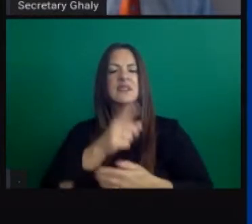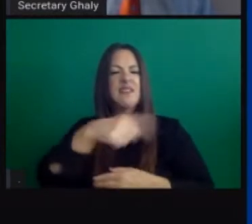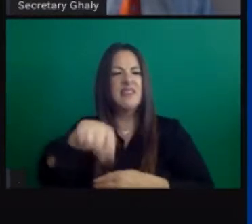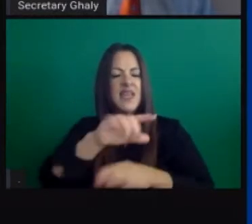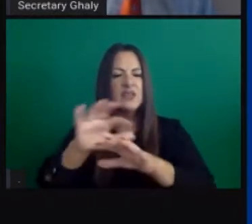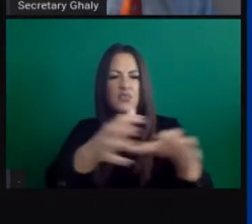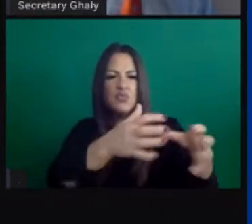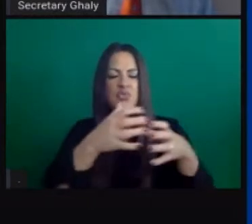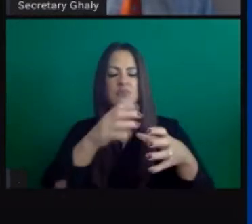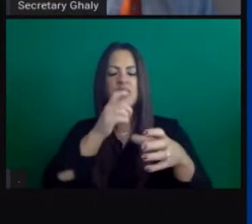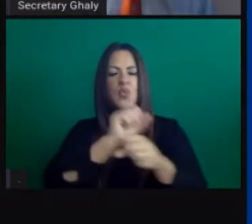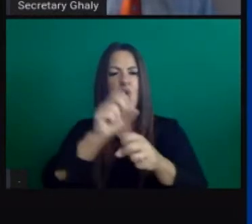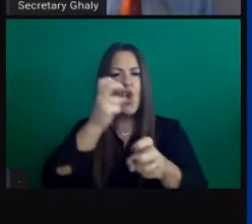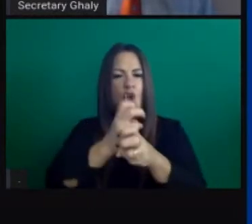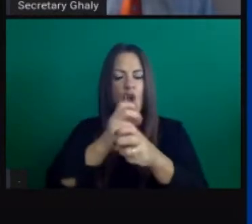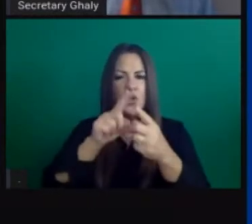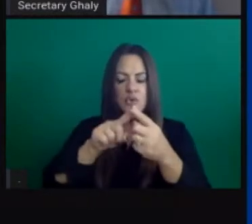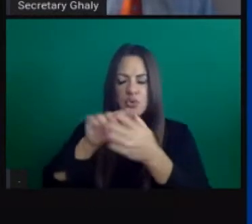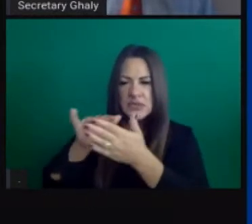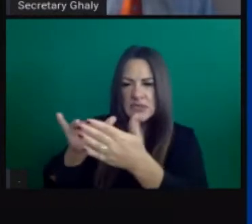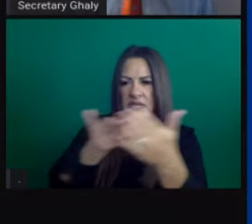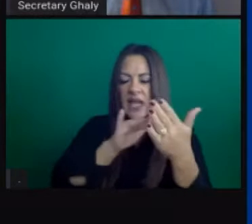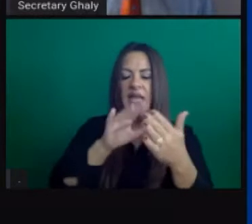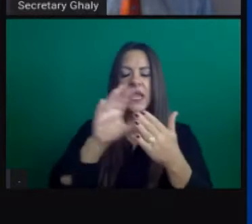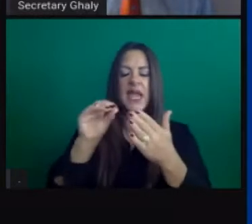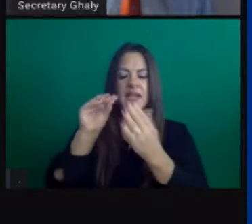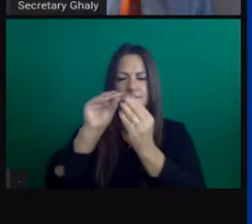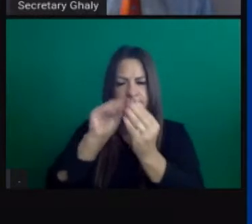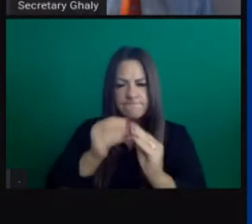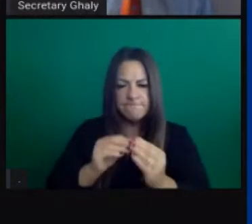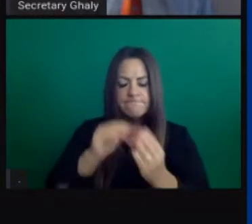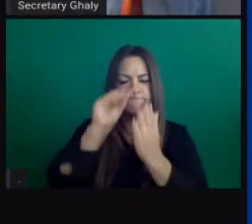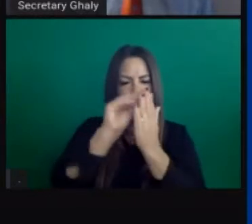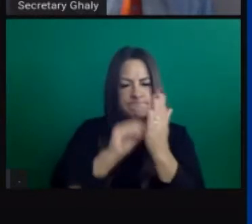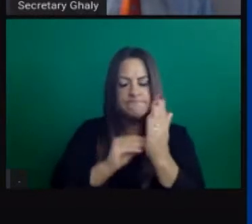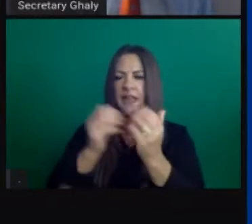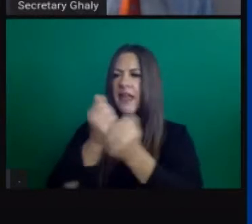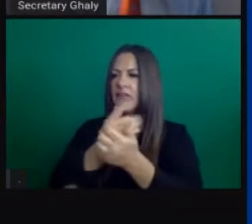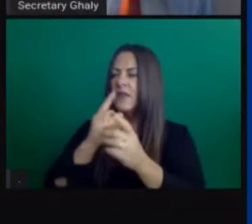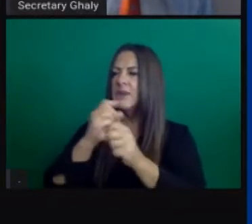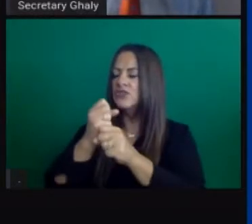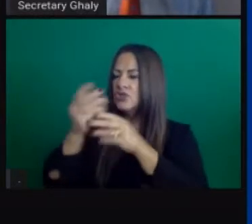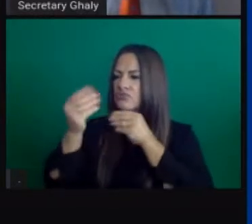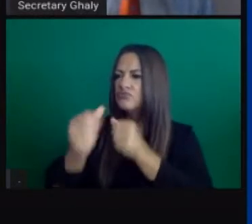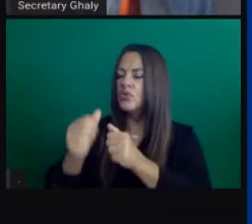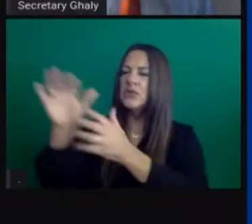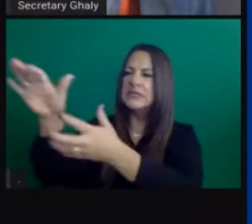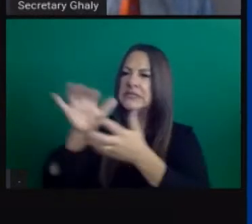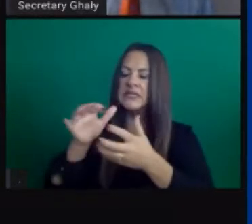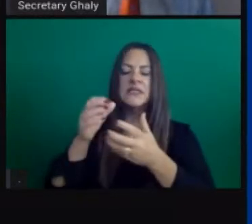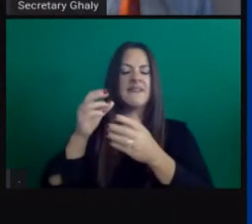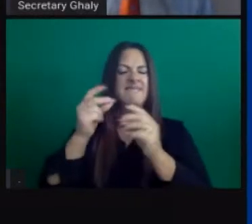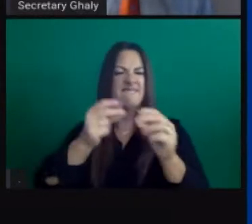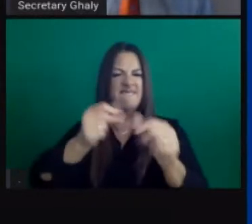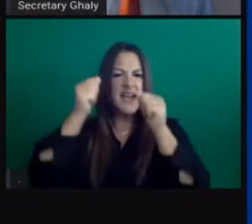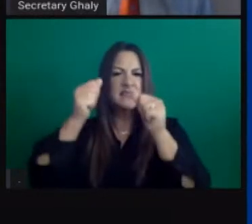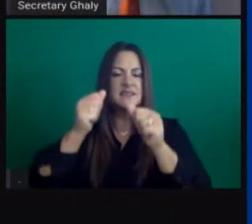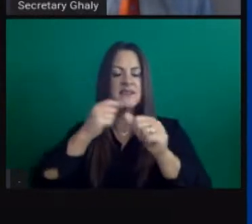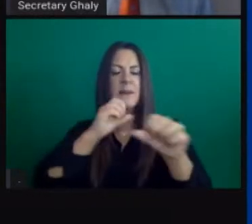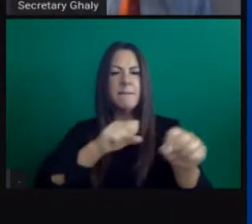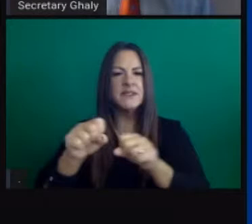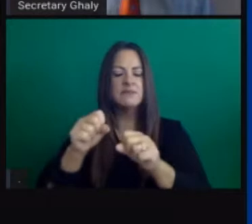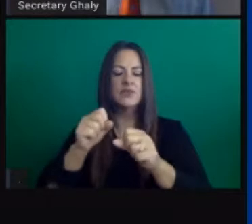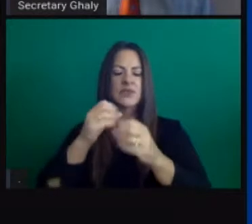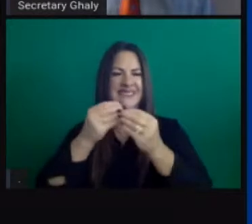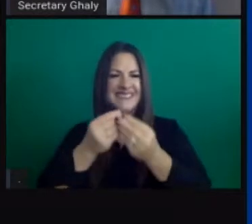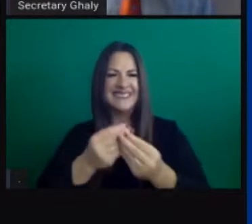as we can to stand up our ability to put vaccines in arms of Californians, to get as quickly as possible our